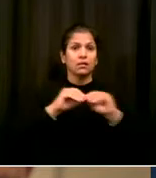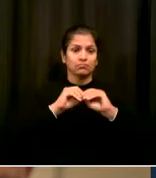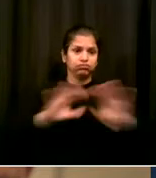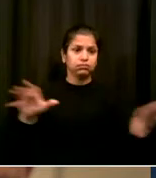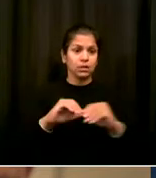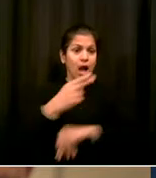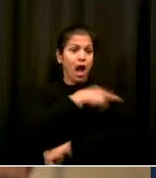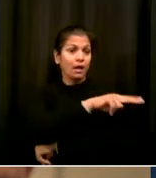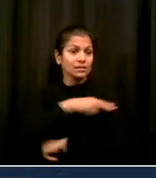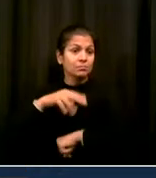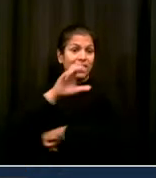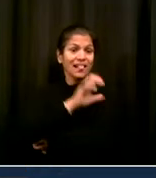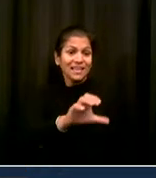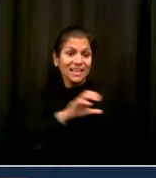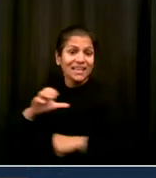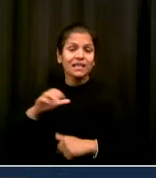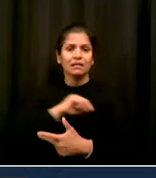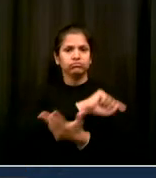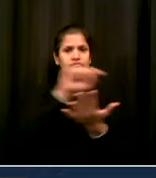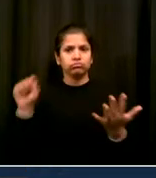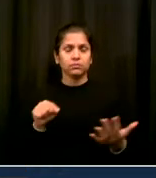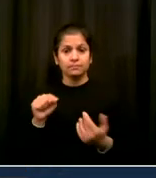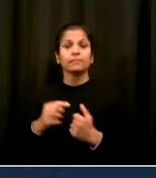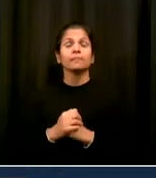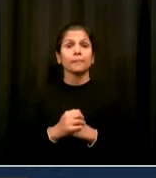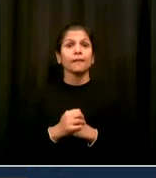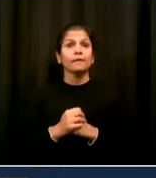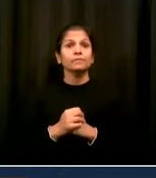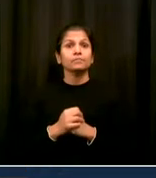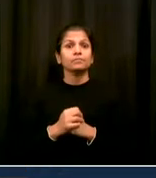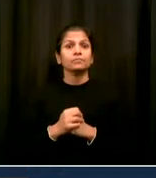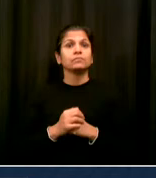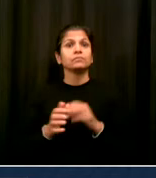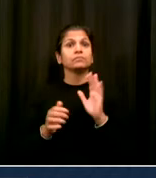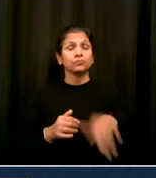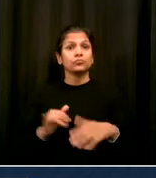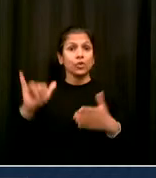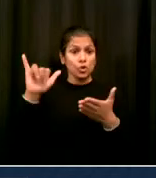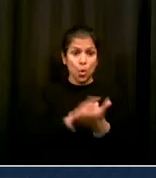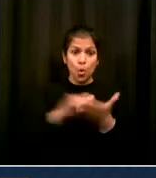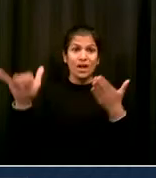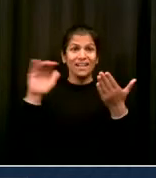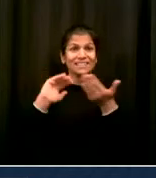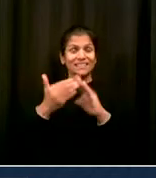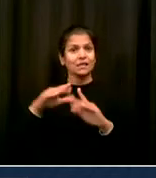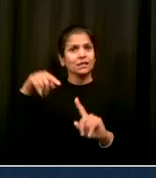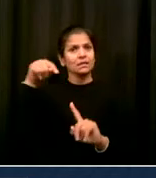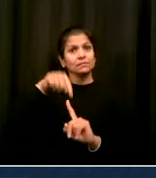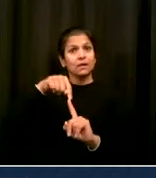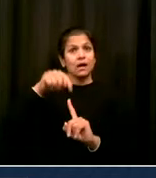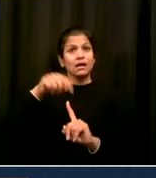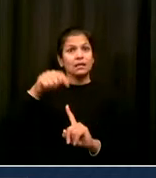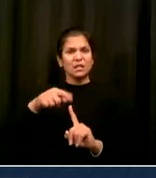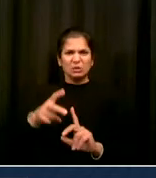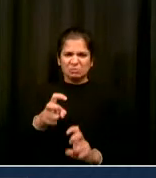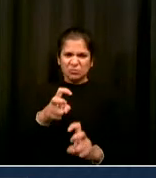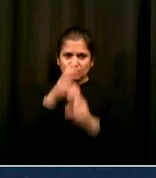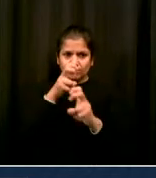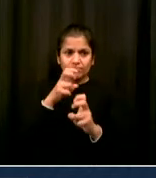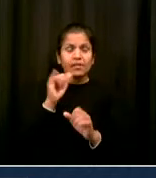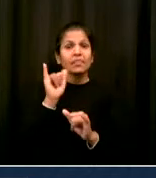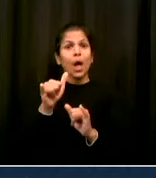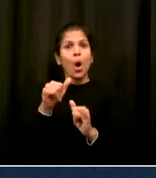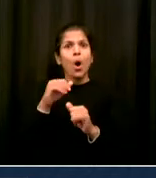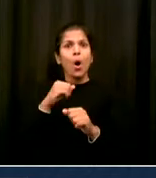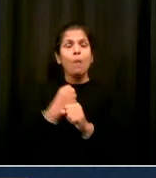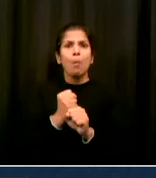people to jump the line, use their wealth or their privilege to get vaccines that they should not be getting. We're already